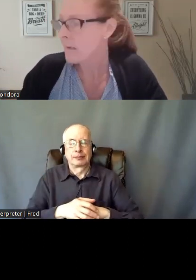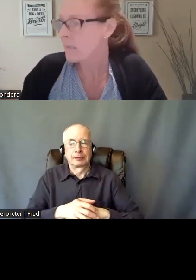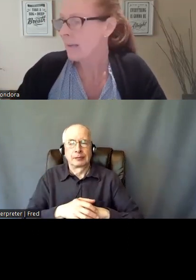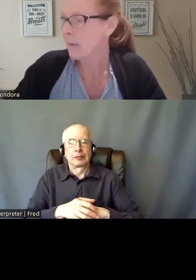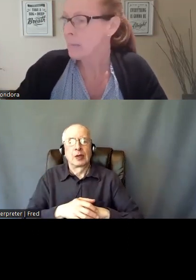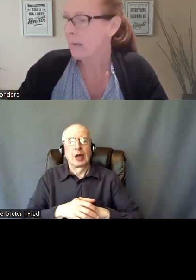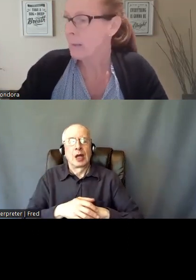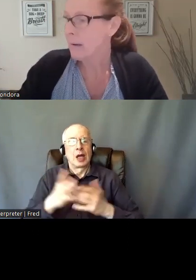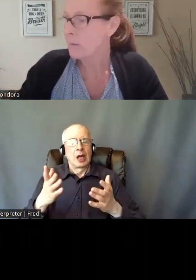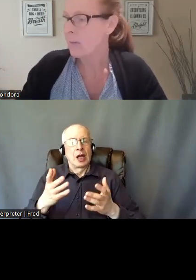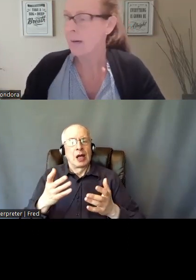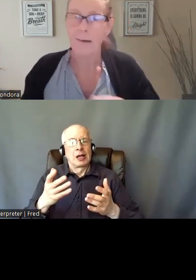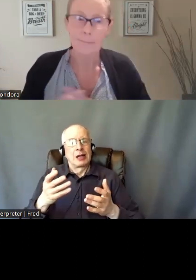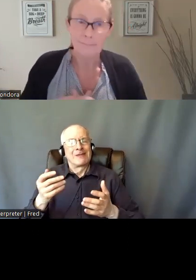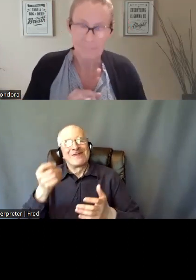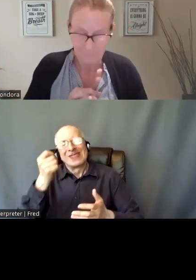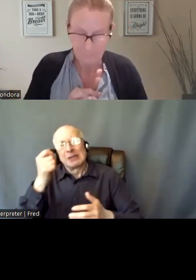So let me say a little bit about